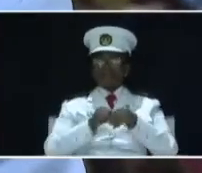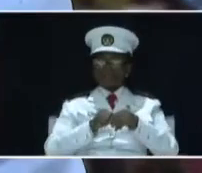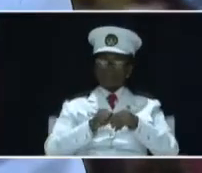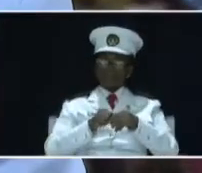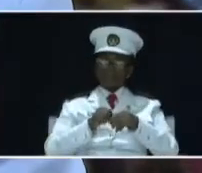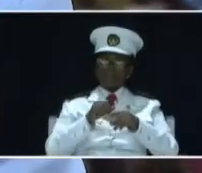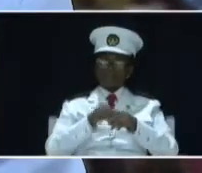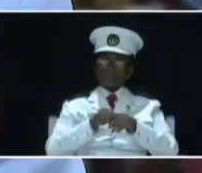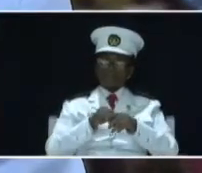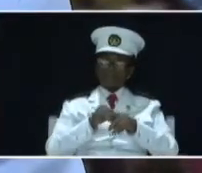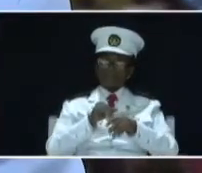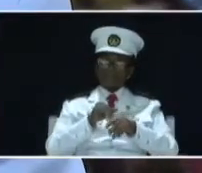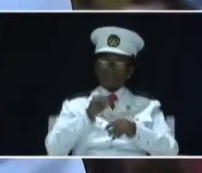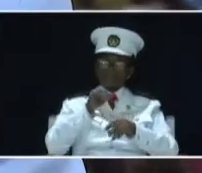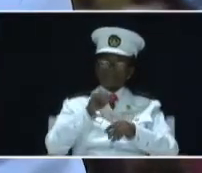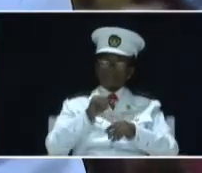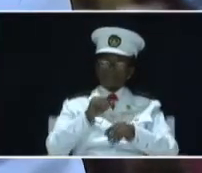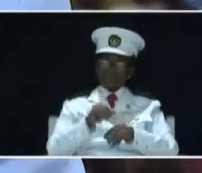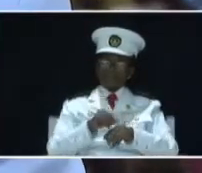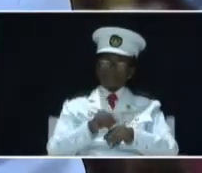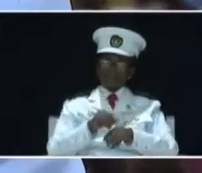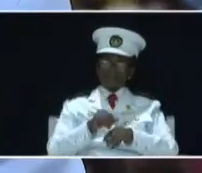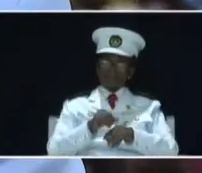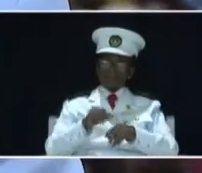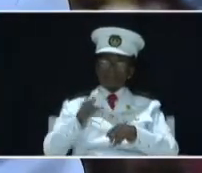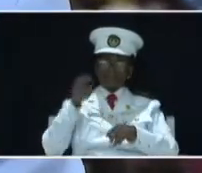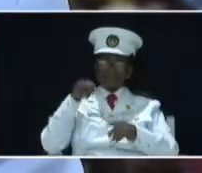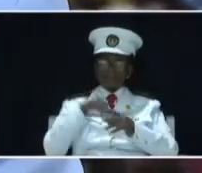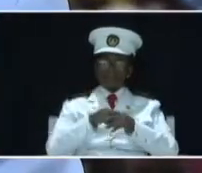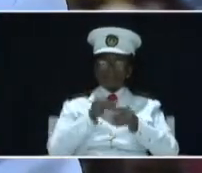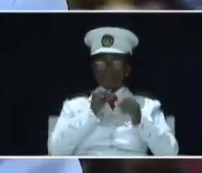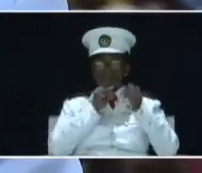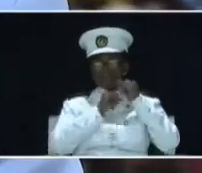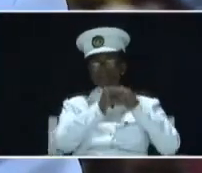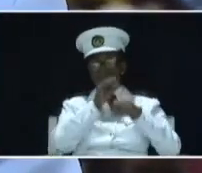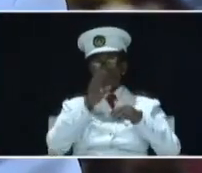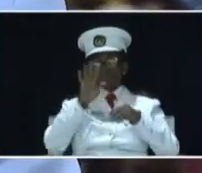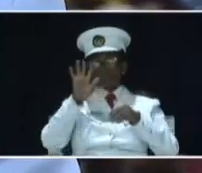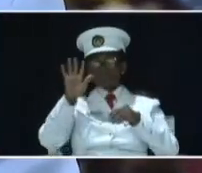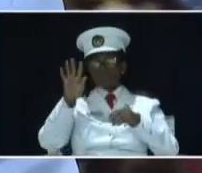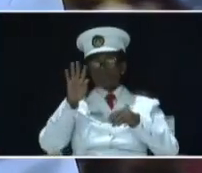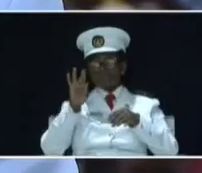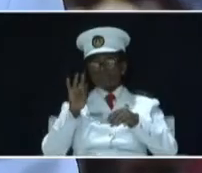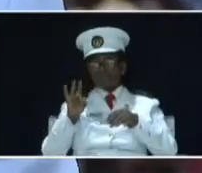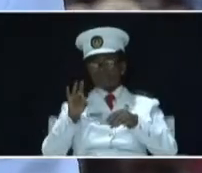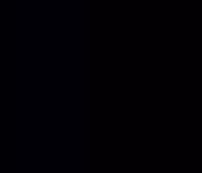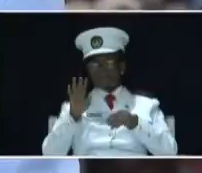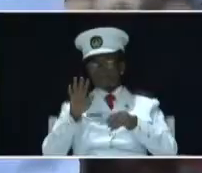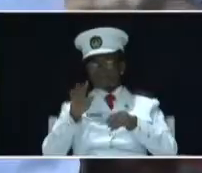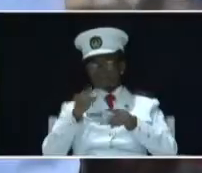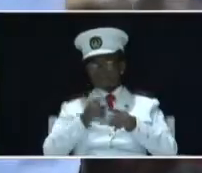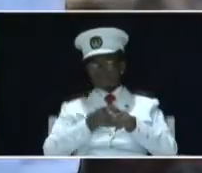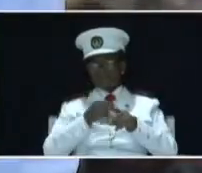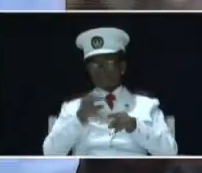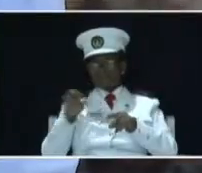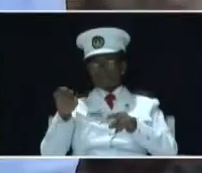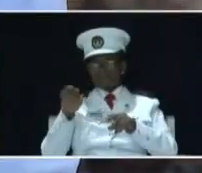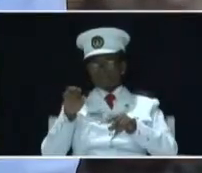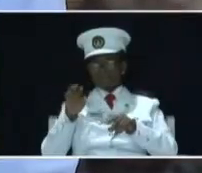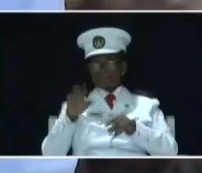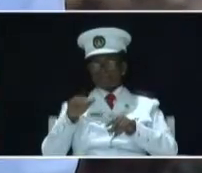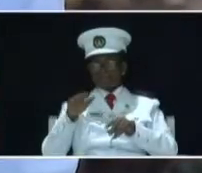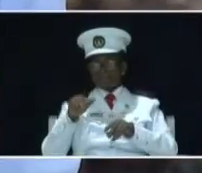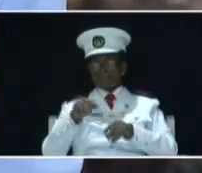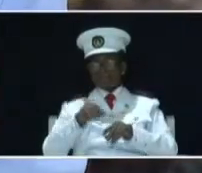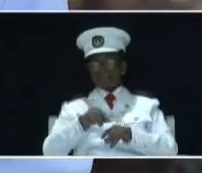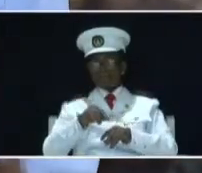Isaiah 54, from verse 15 to 17, Isaiah 54, from verse 15 to